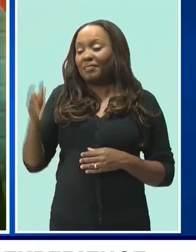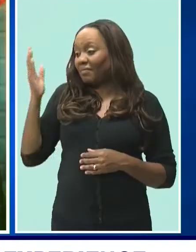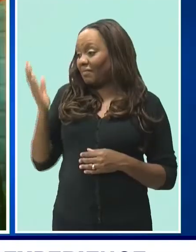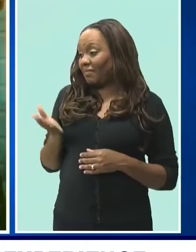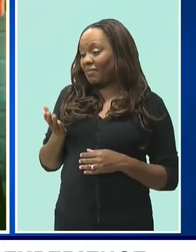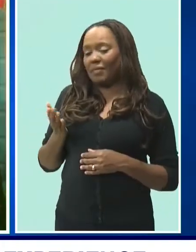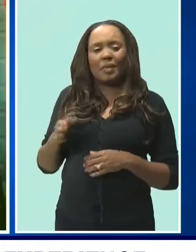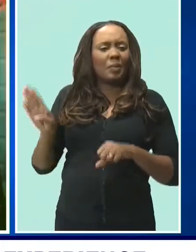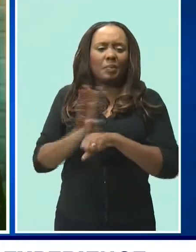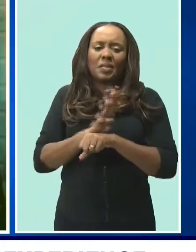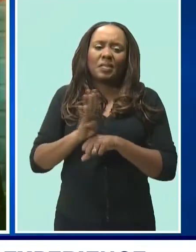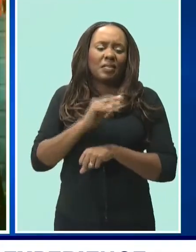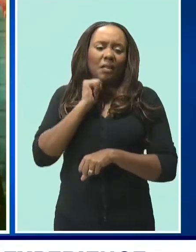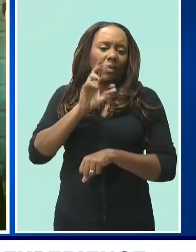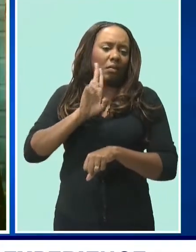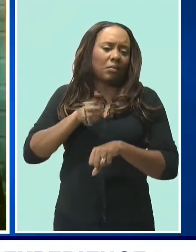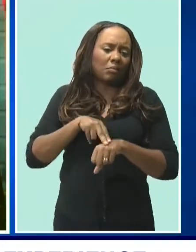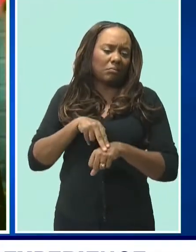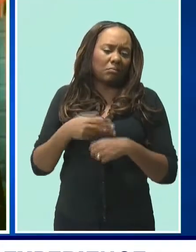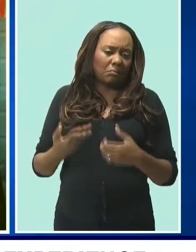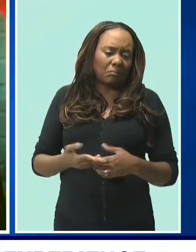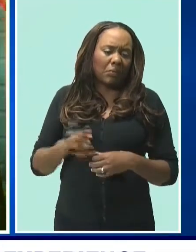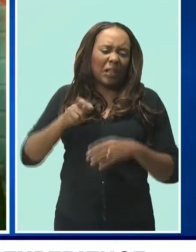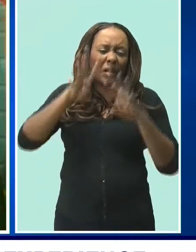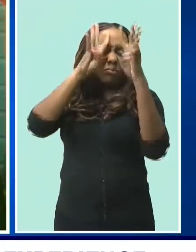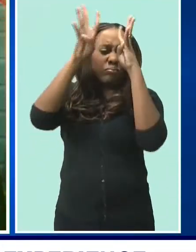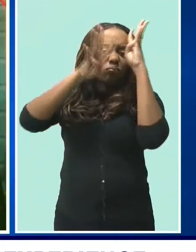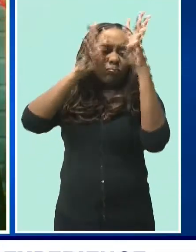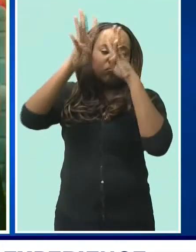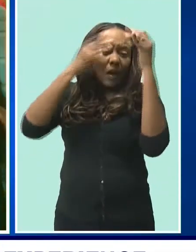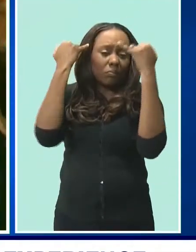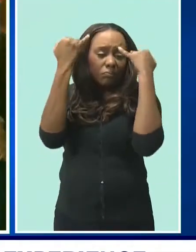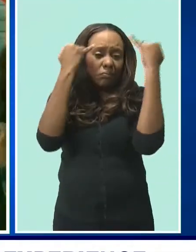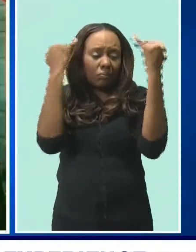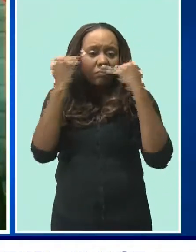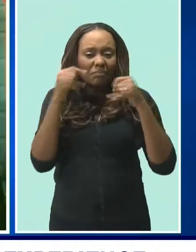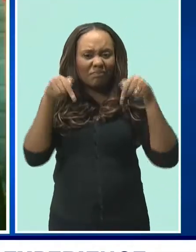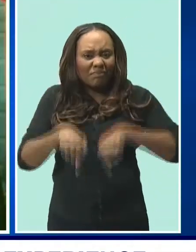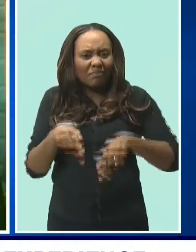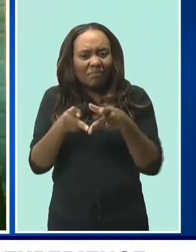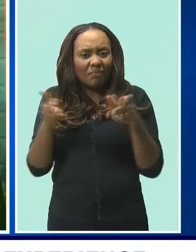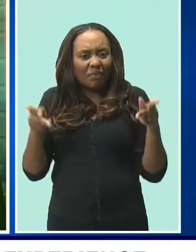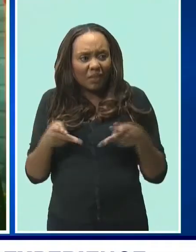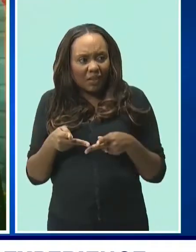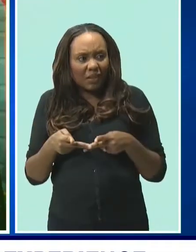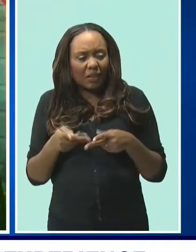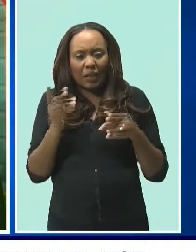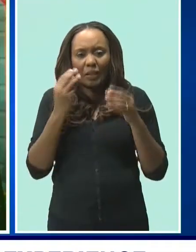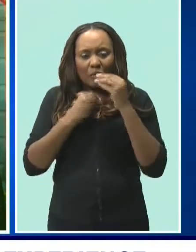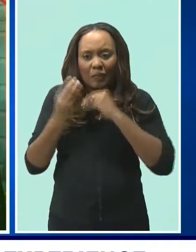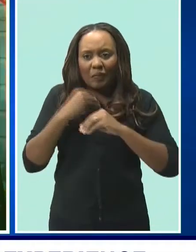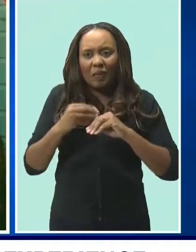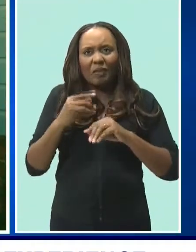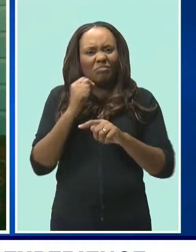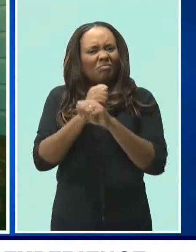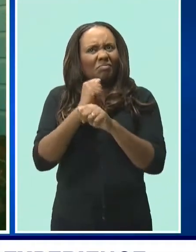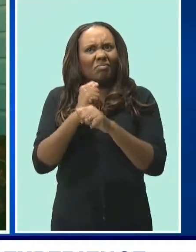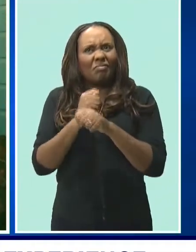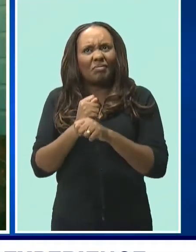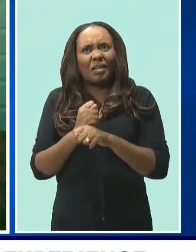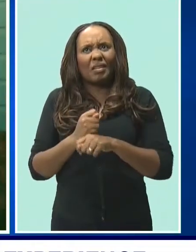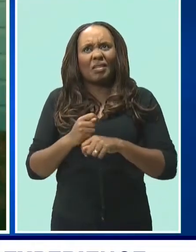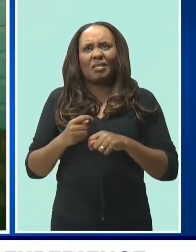as usual. And we need innovation. And I think this place, and thank you, Sasha and the Sudin family, we have